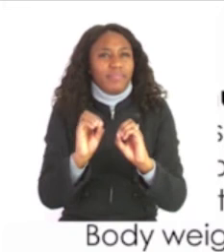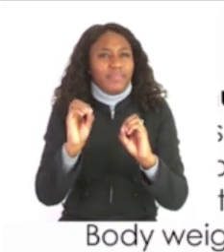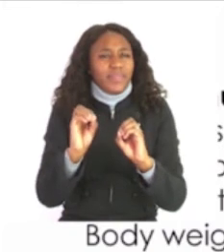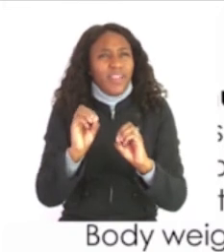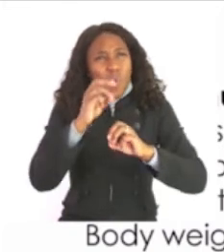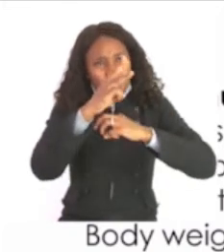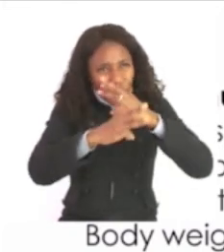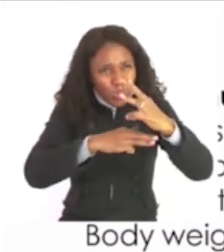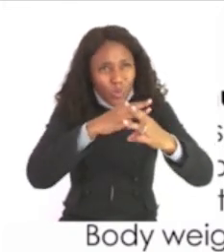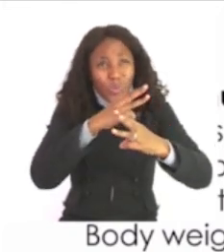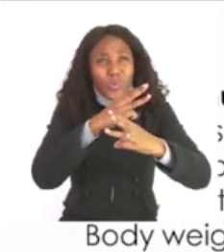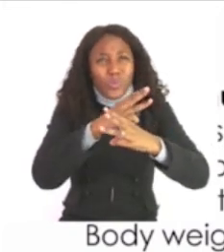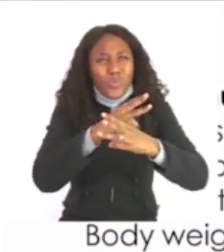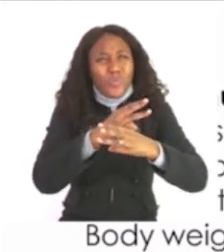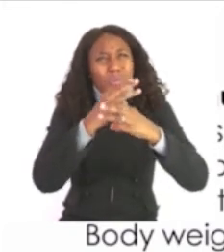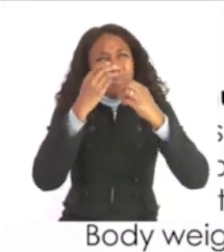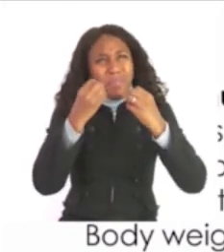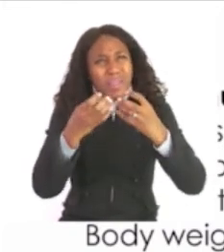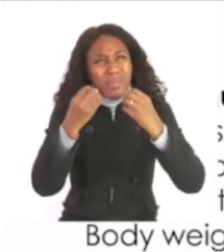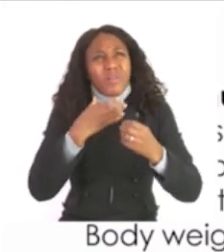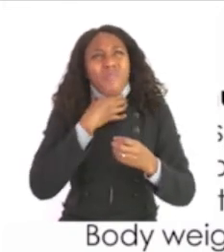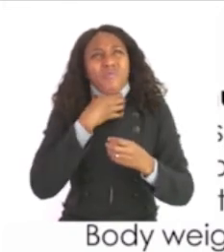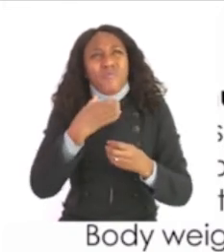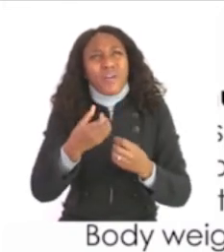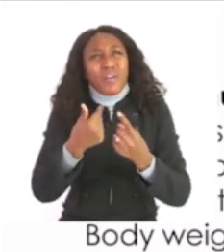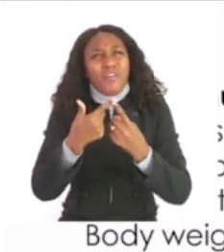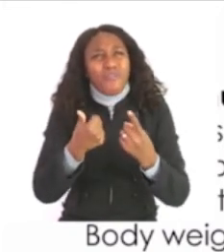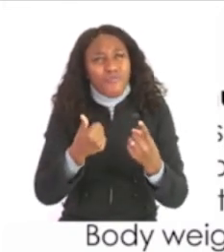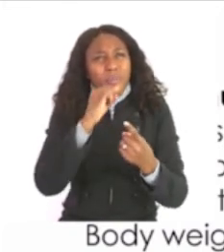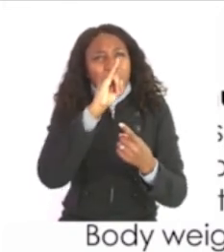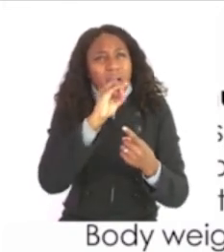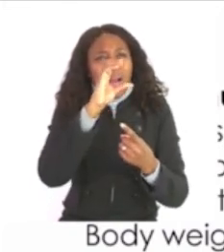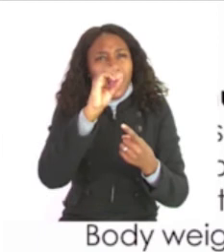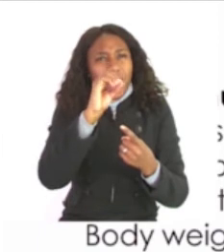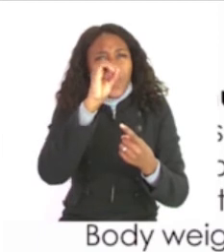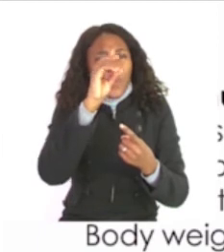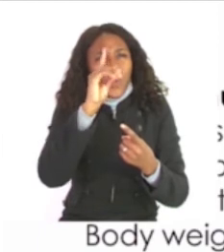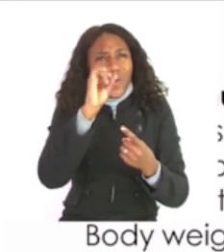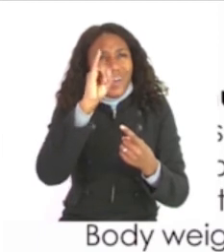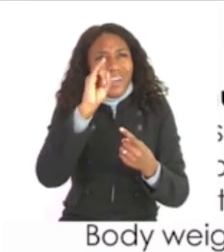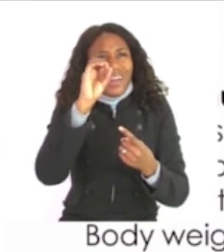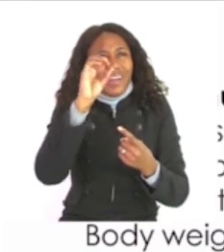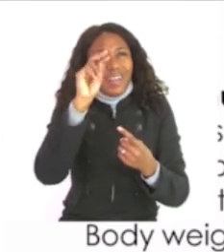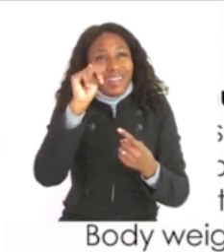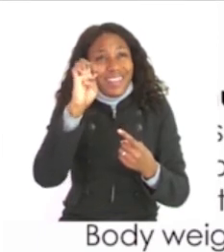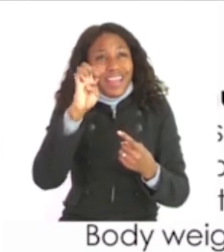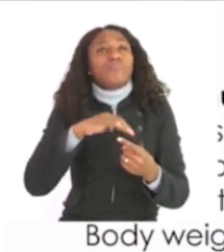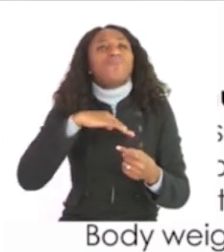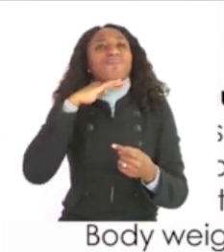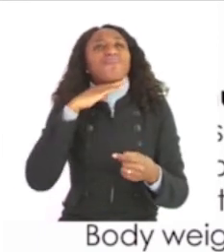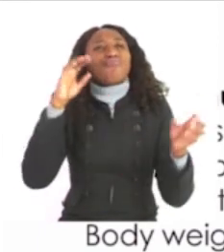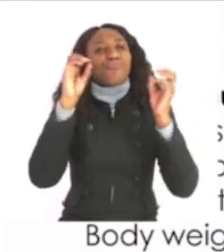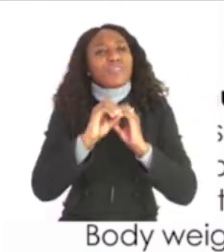Worldwide, over 90% of goiter cases are caused by iodine deficiency. In short, boys and